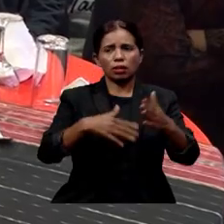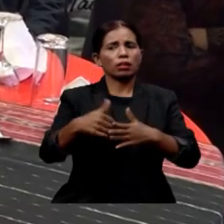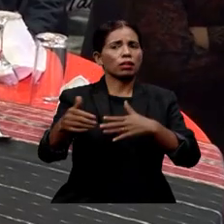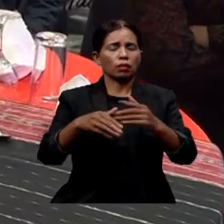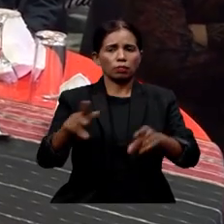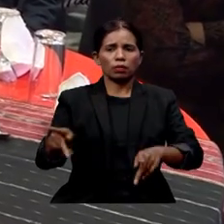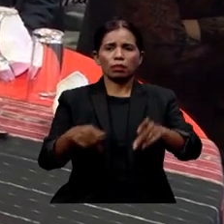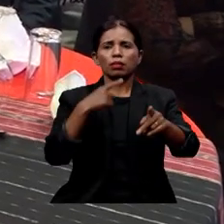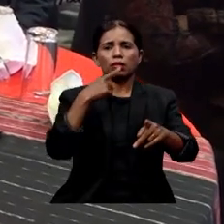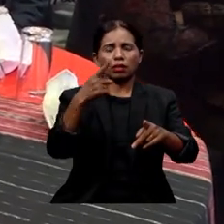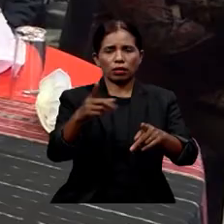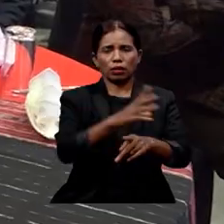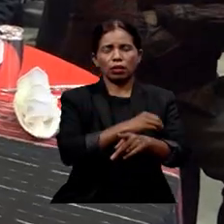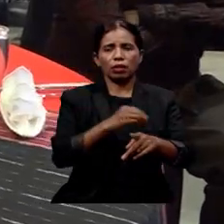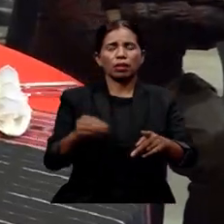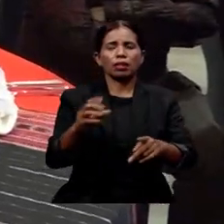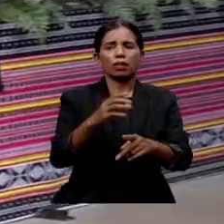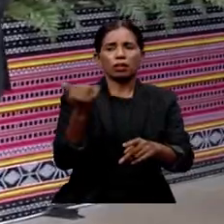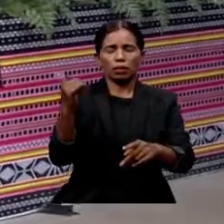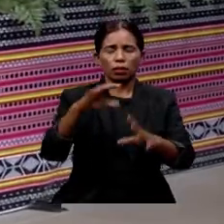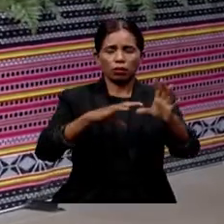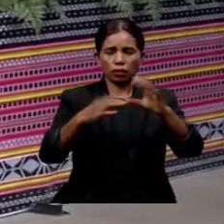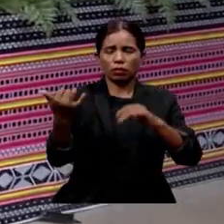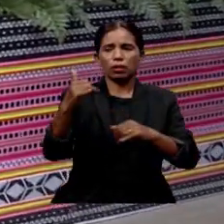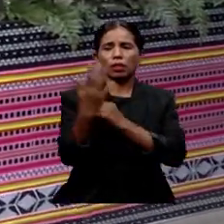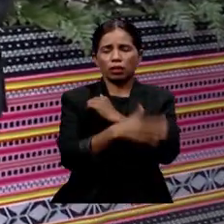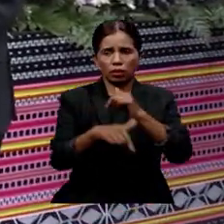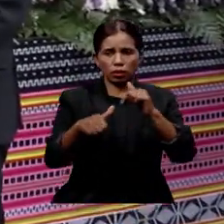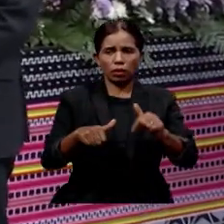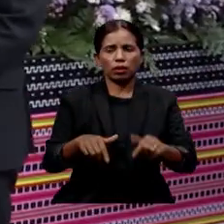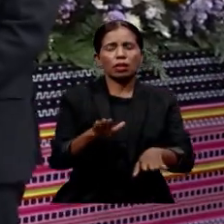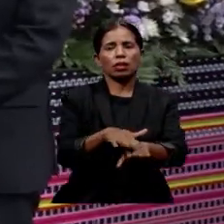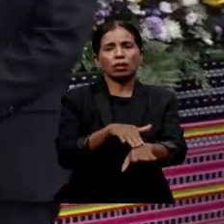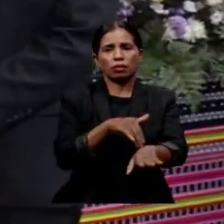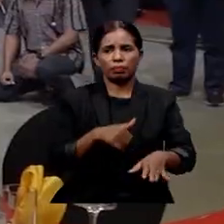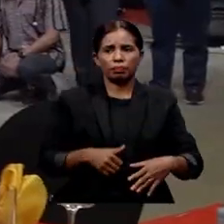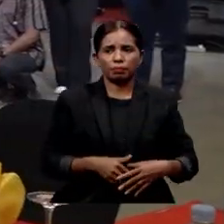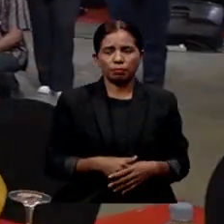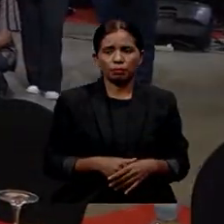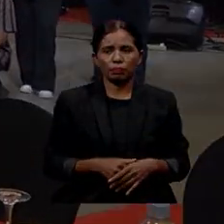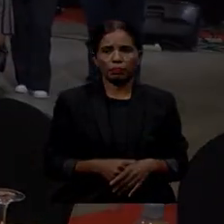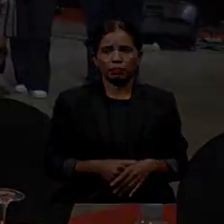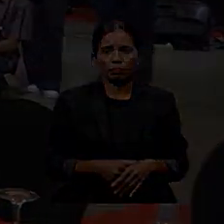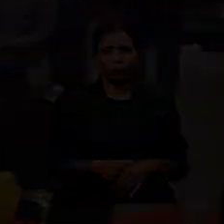público questiona funcionamento rede telecomunicação Sira e Railaran, nebe lao lento. Mateus Romário, Agostinho da Costa, GMN.